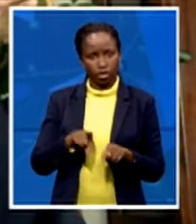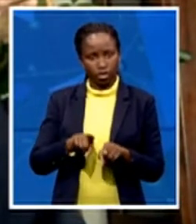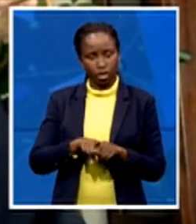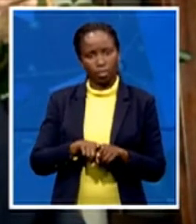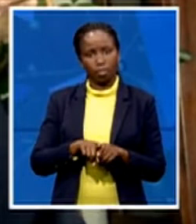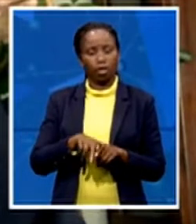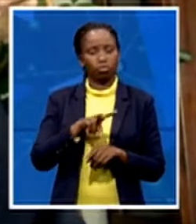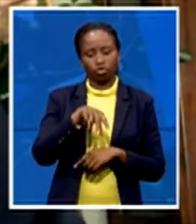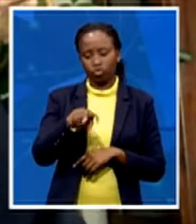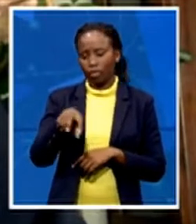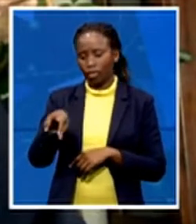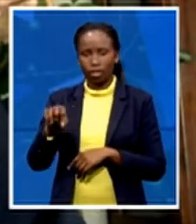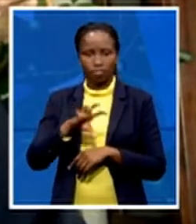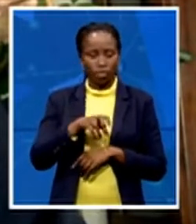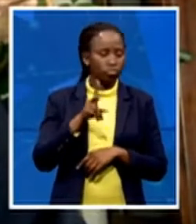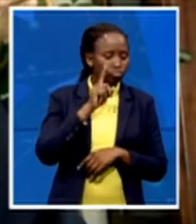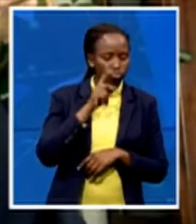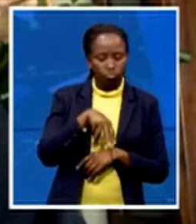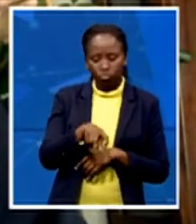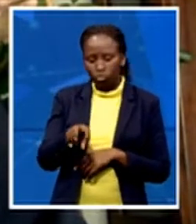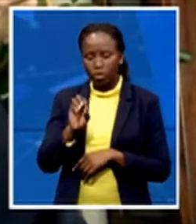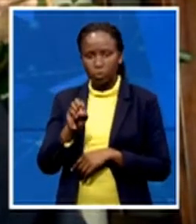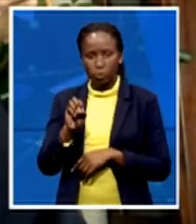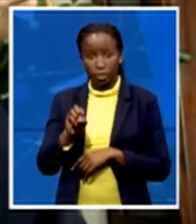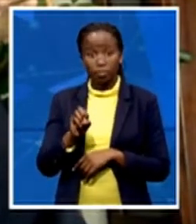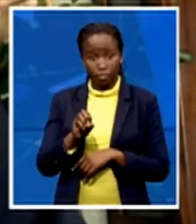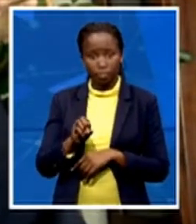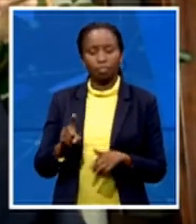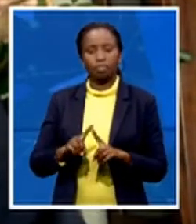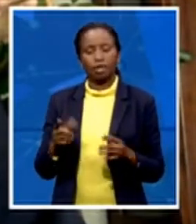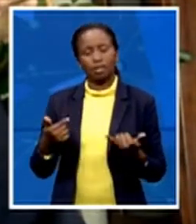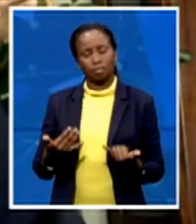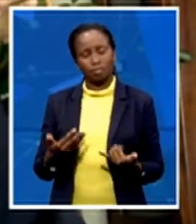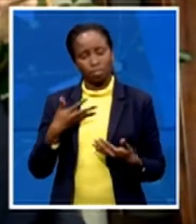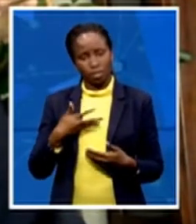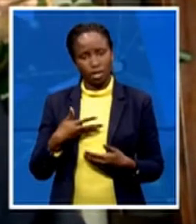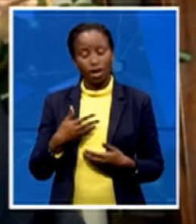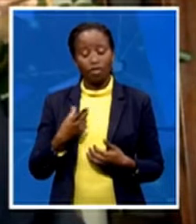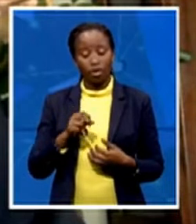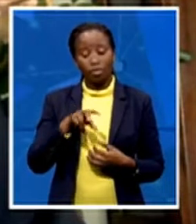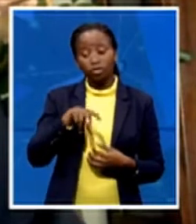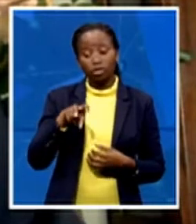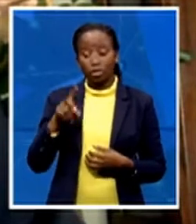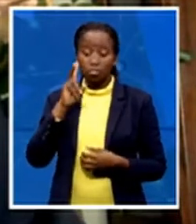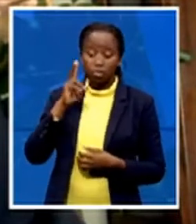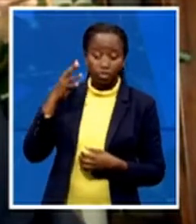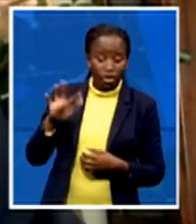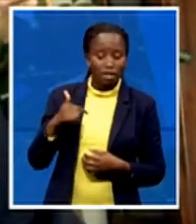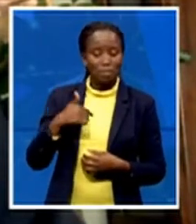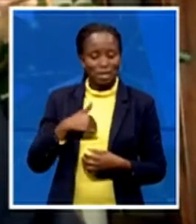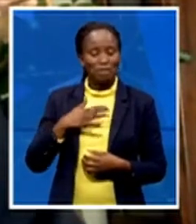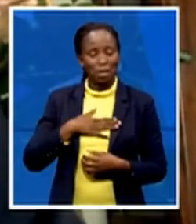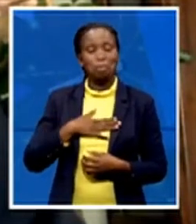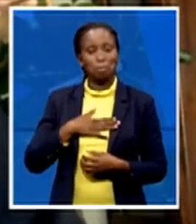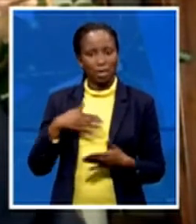really stands out for me in the site visits, but also I think in the social media messaging, in the email messaging, in